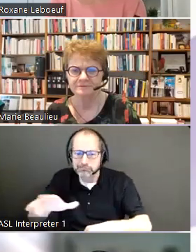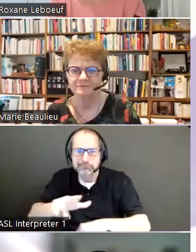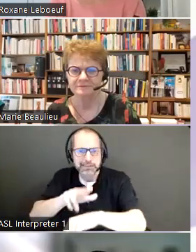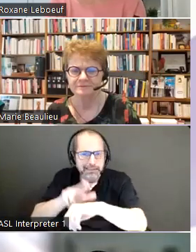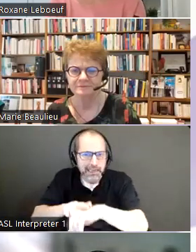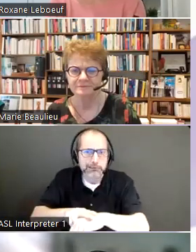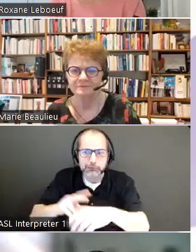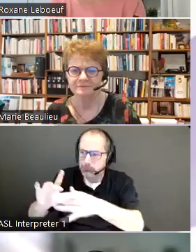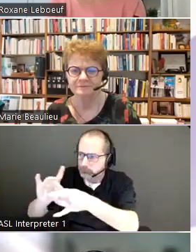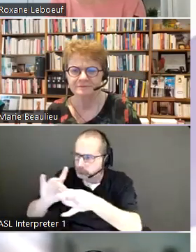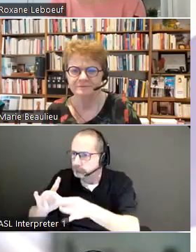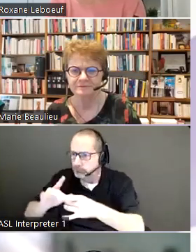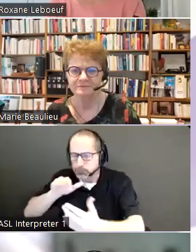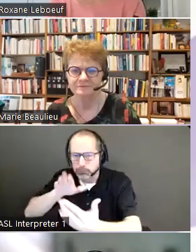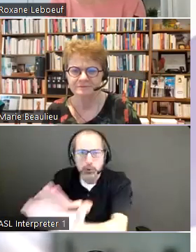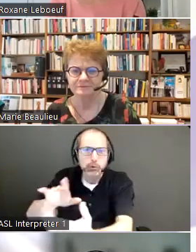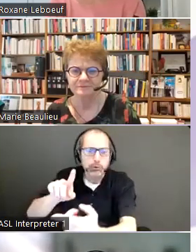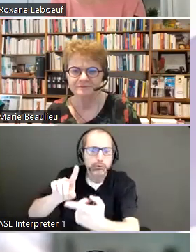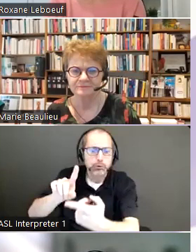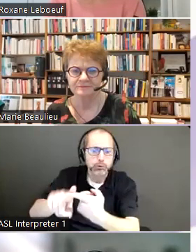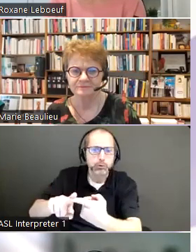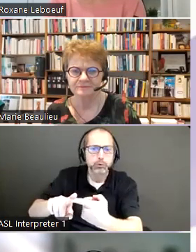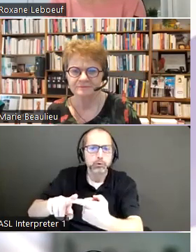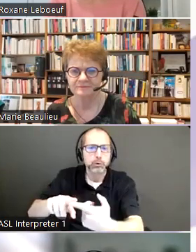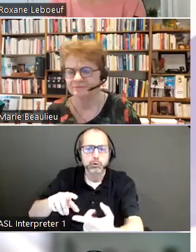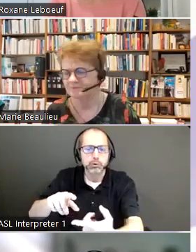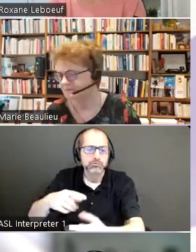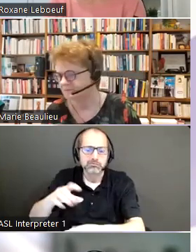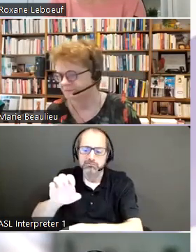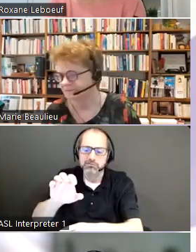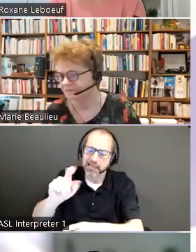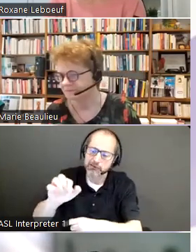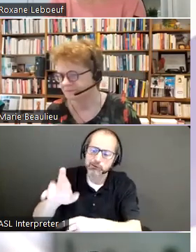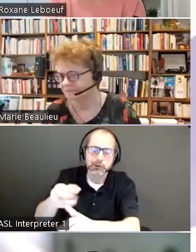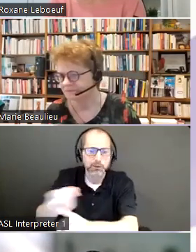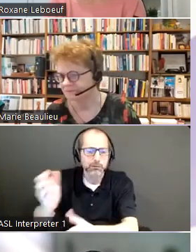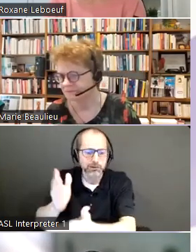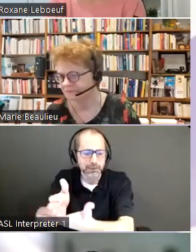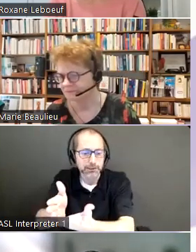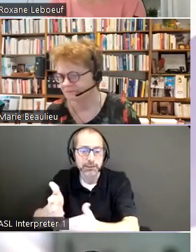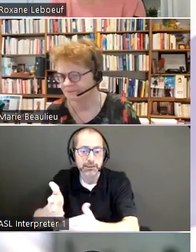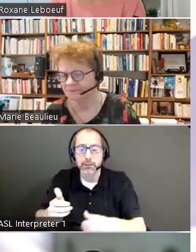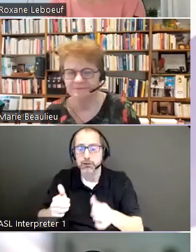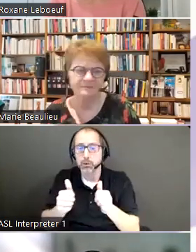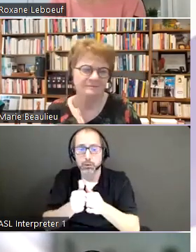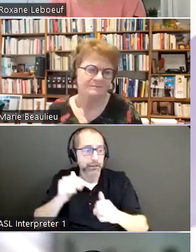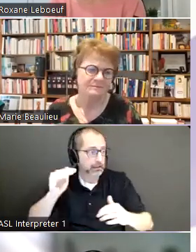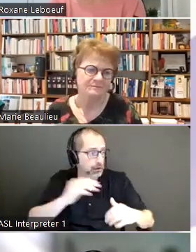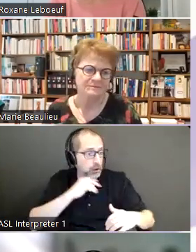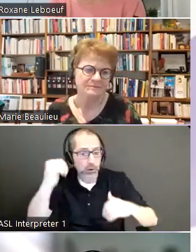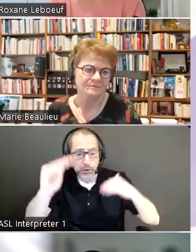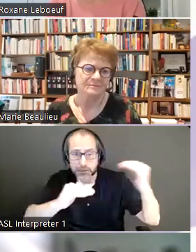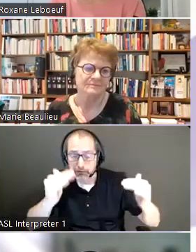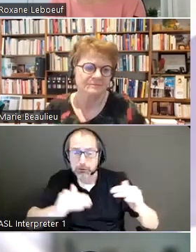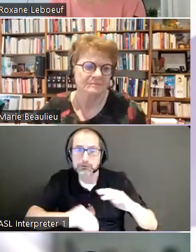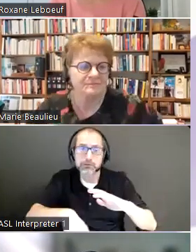prevention. And we promote the rights of older adults through knowledge mobilization, collaboration, policy reform, and